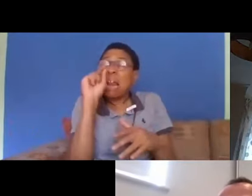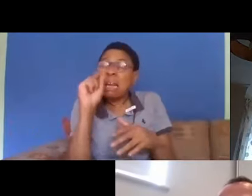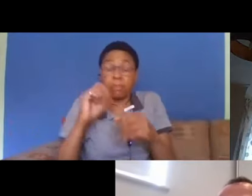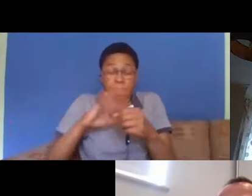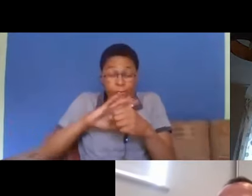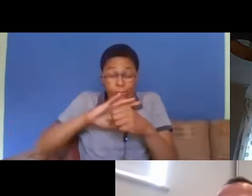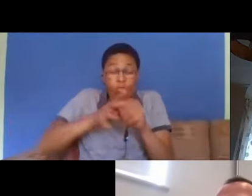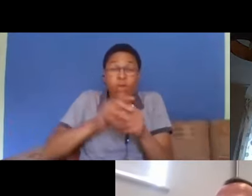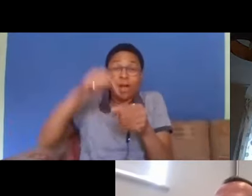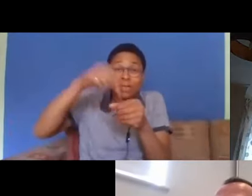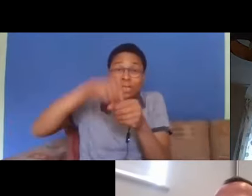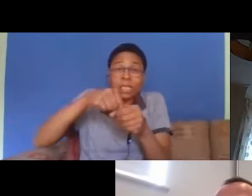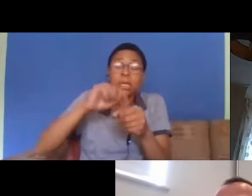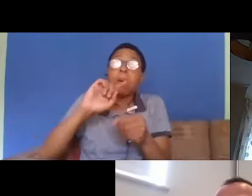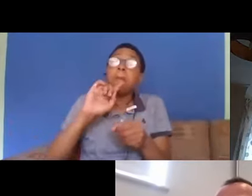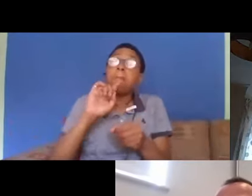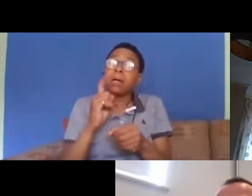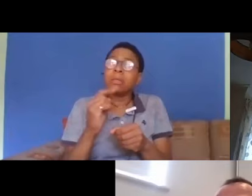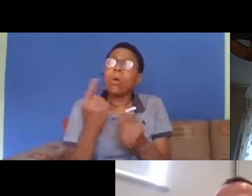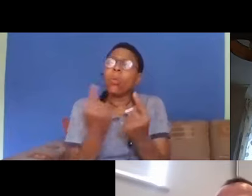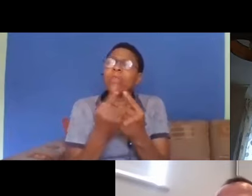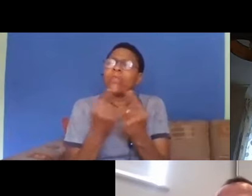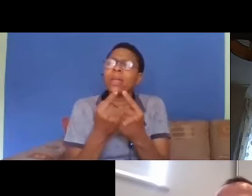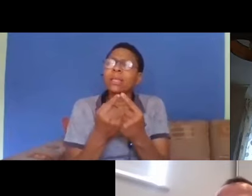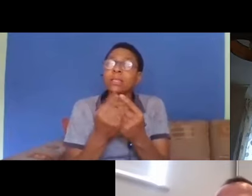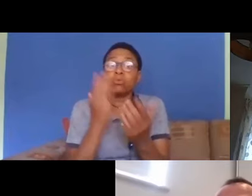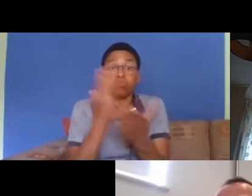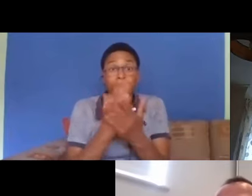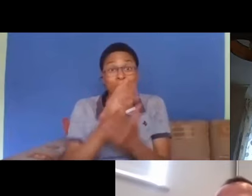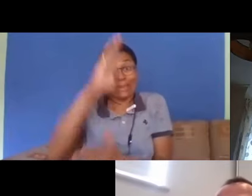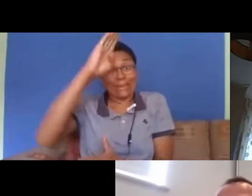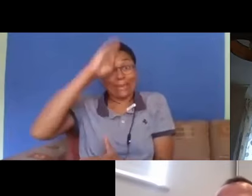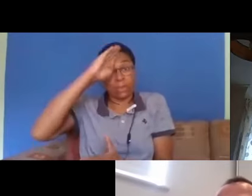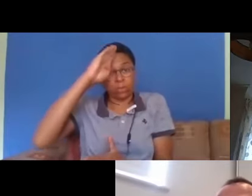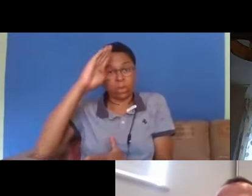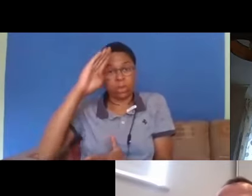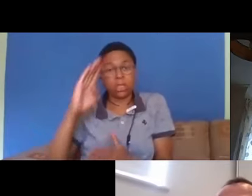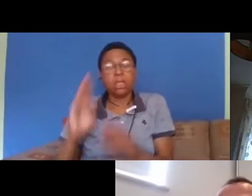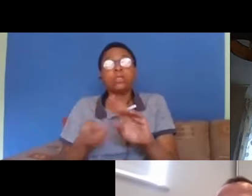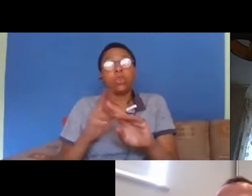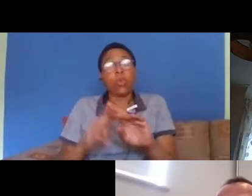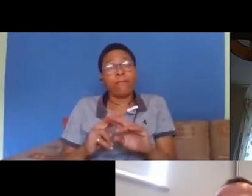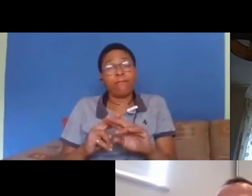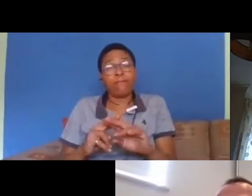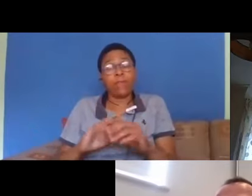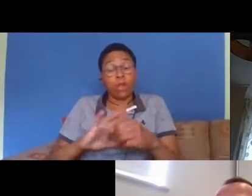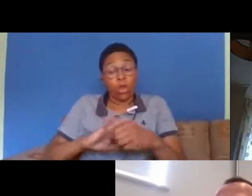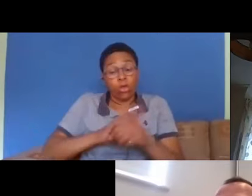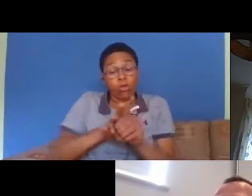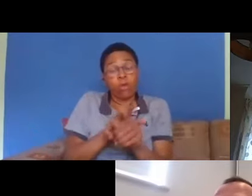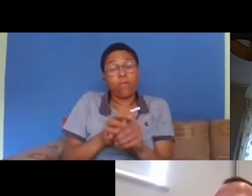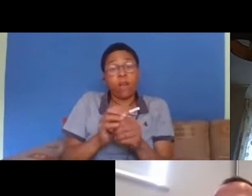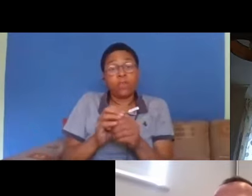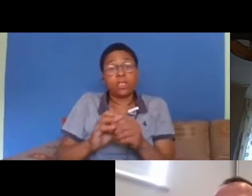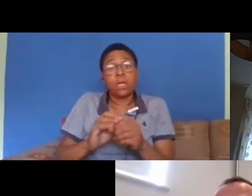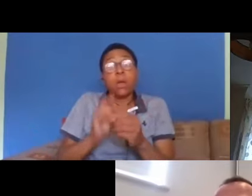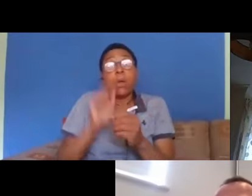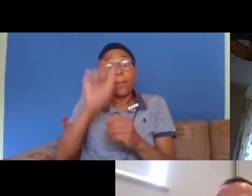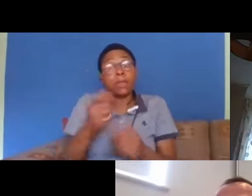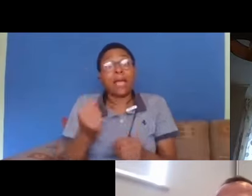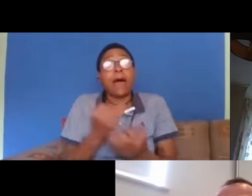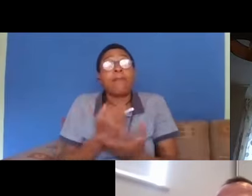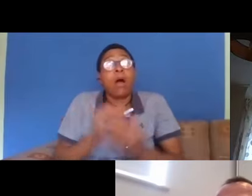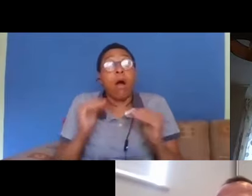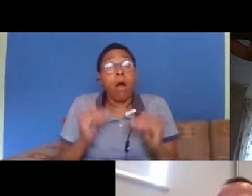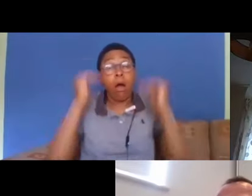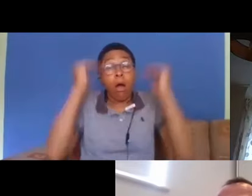a concept called viral load. So the higher the concentration of the virus in an environment, the greater the risk, and not only